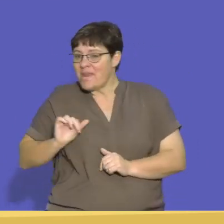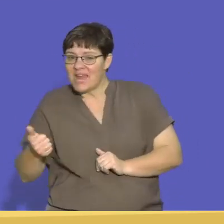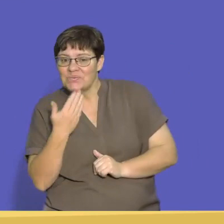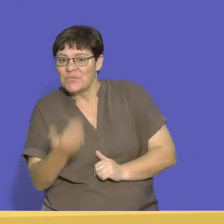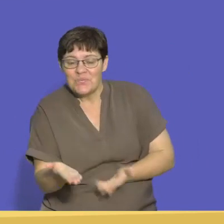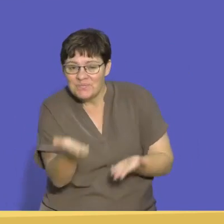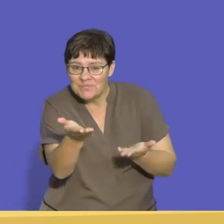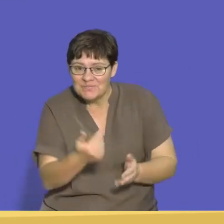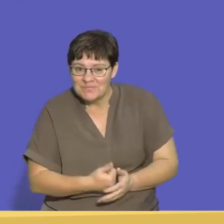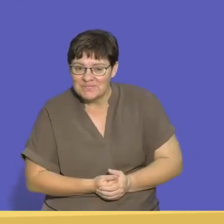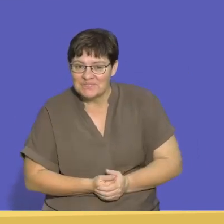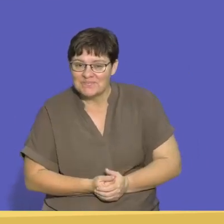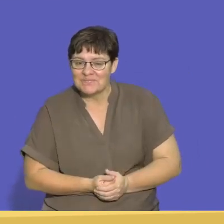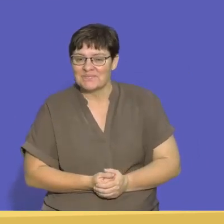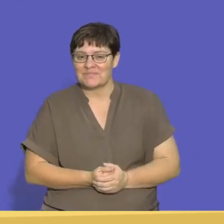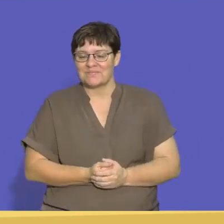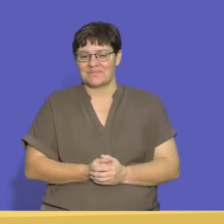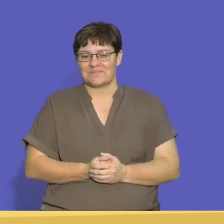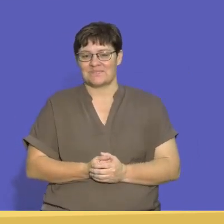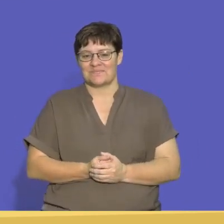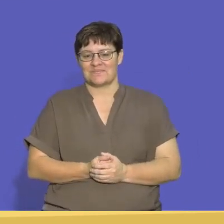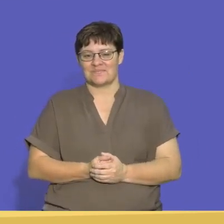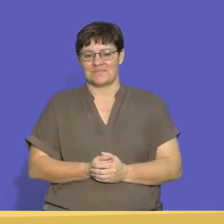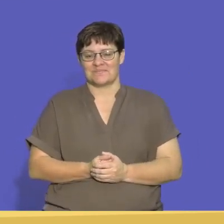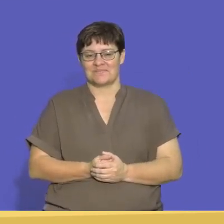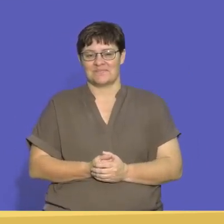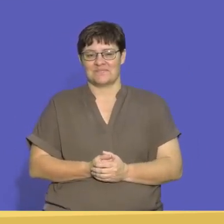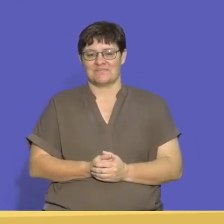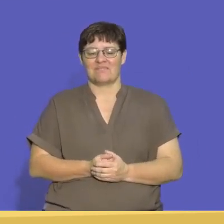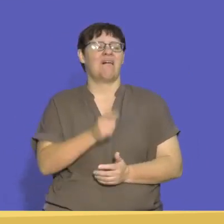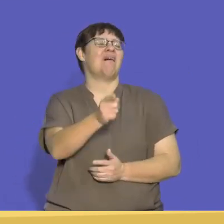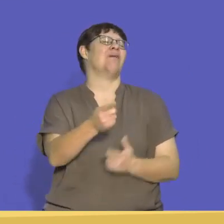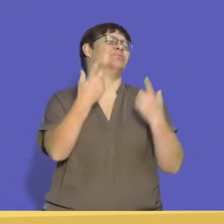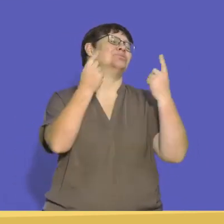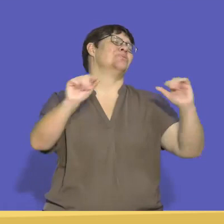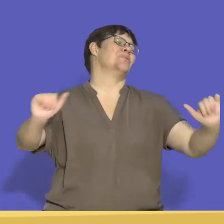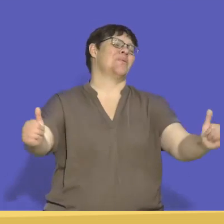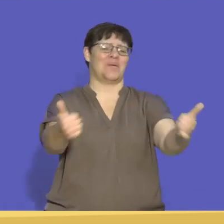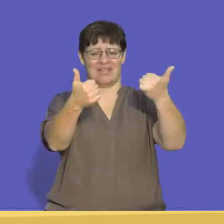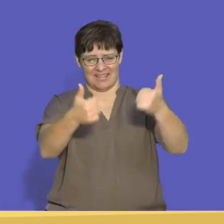Who wants a turn now?